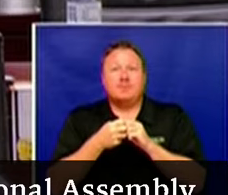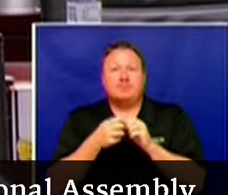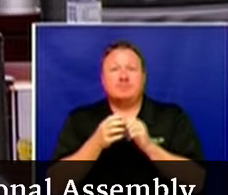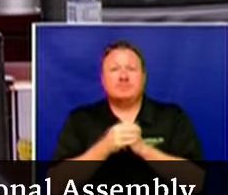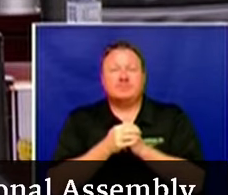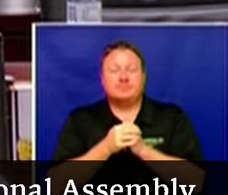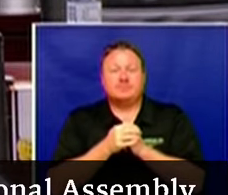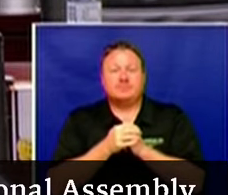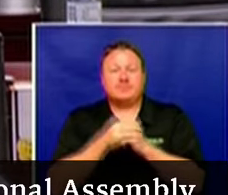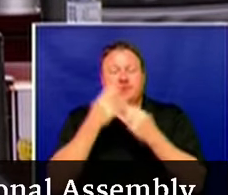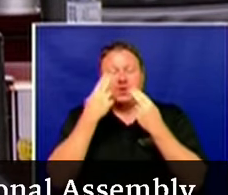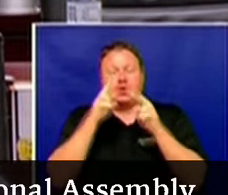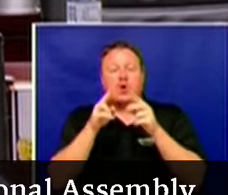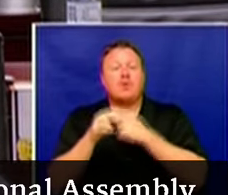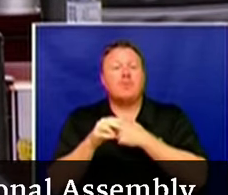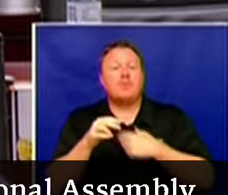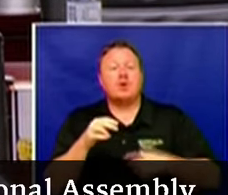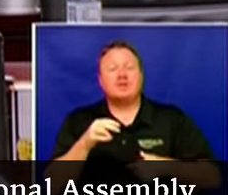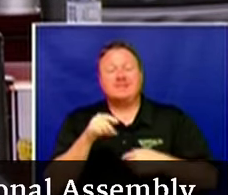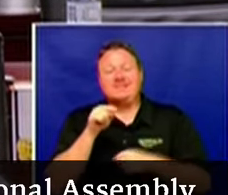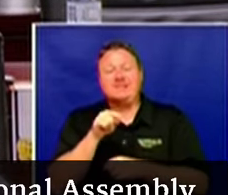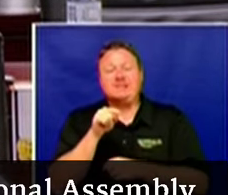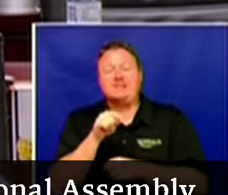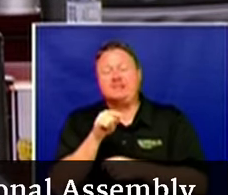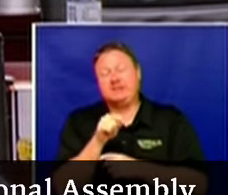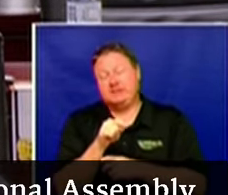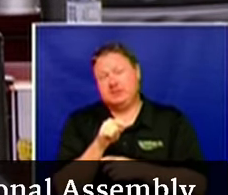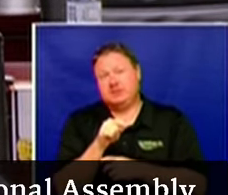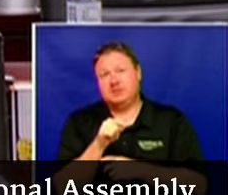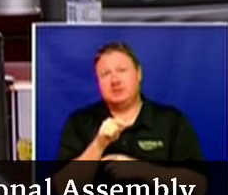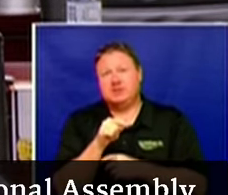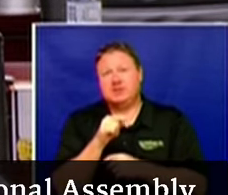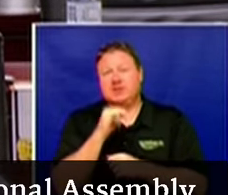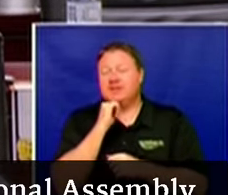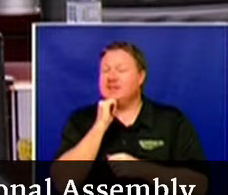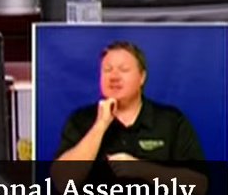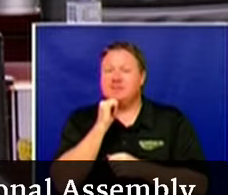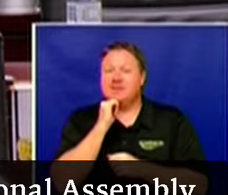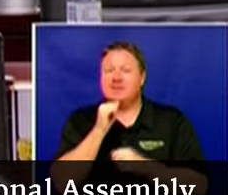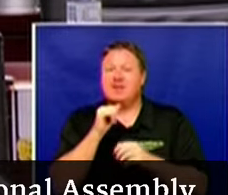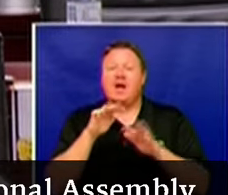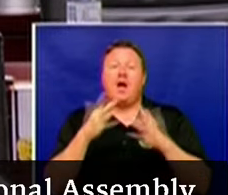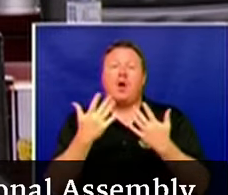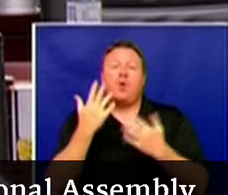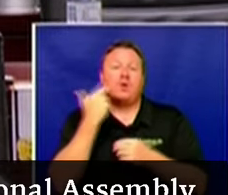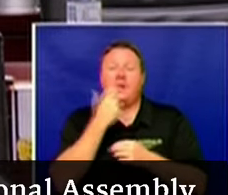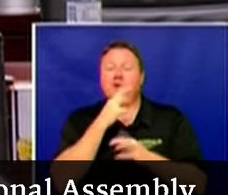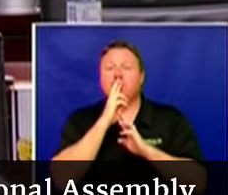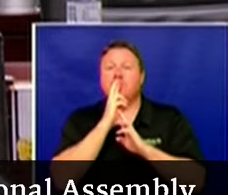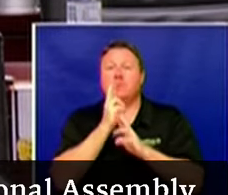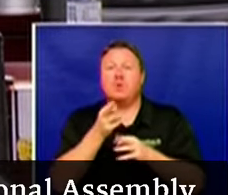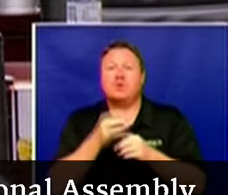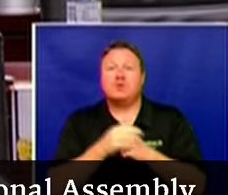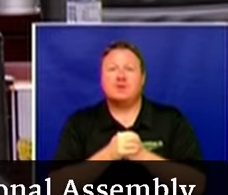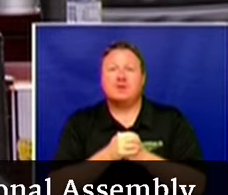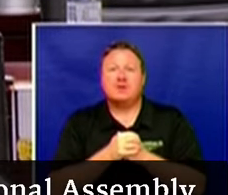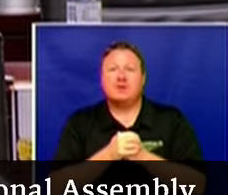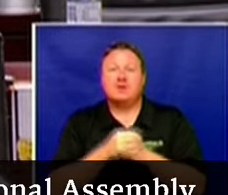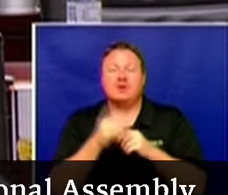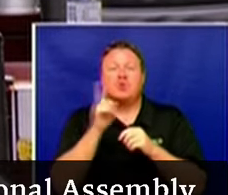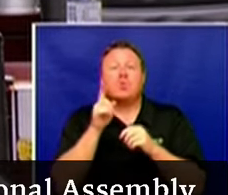The only problem, Honorable President, is that no matter how nice the response is, but what people